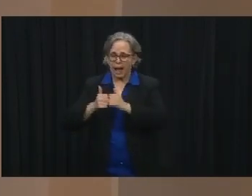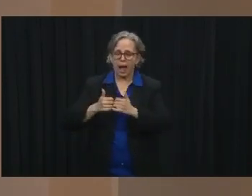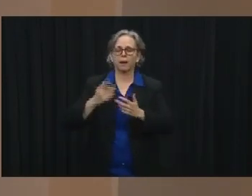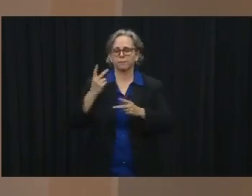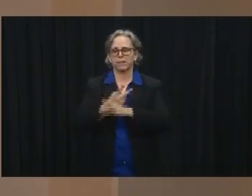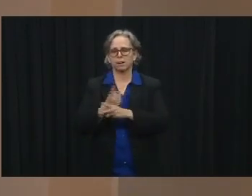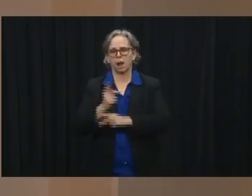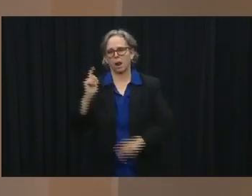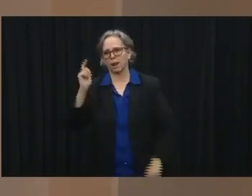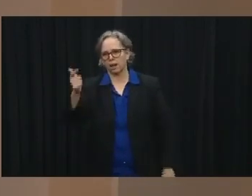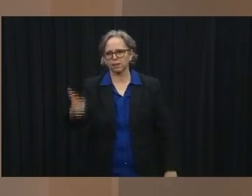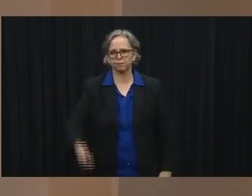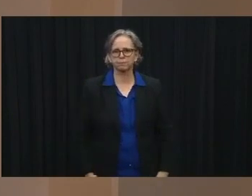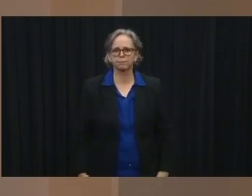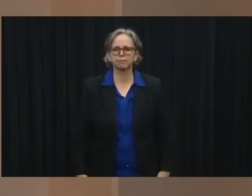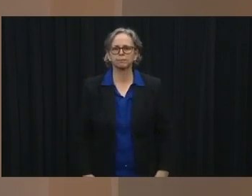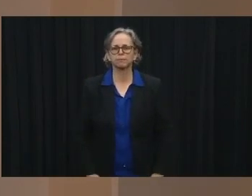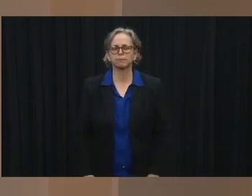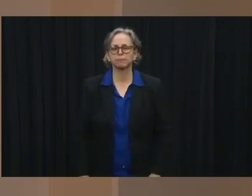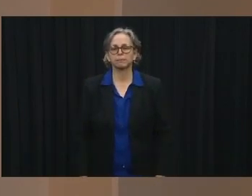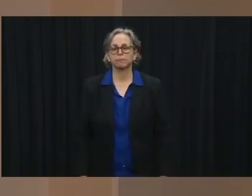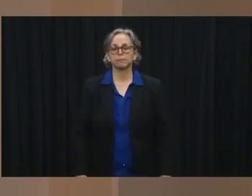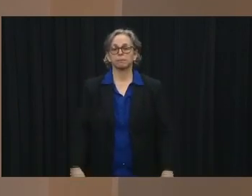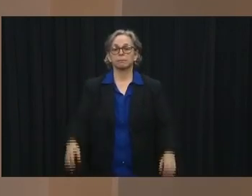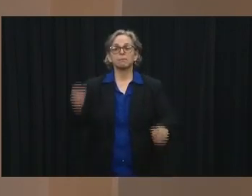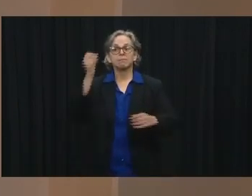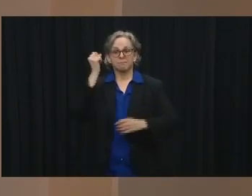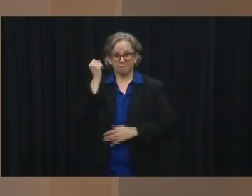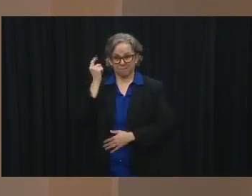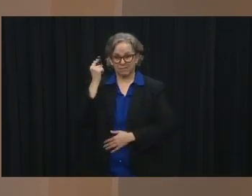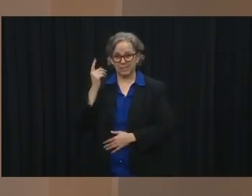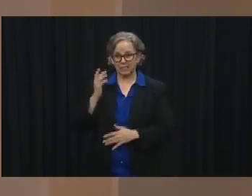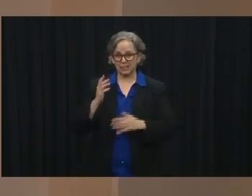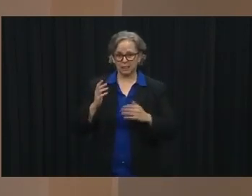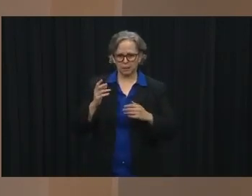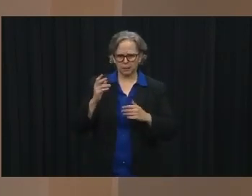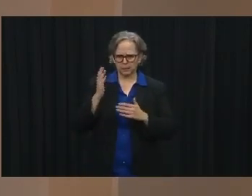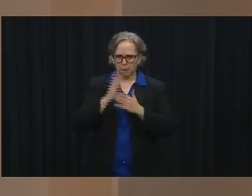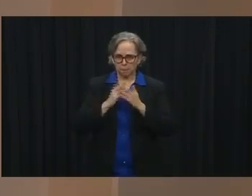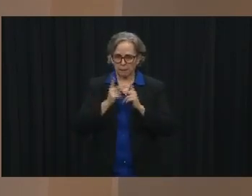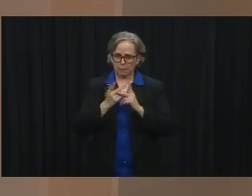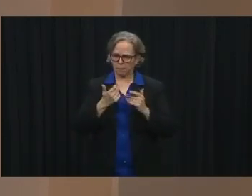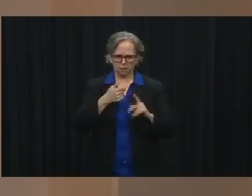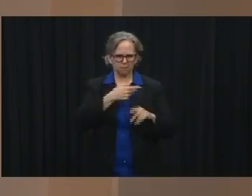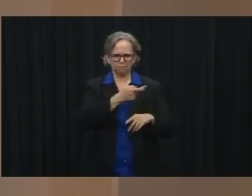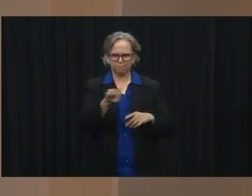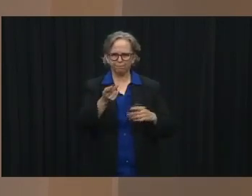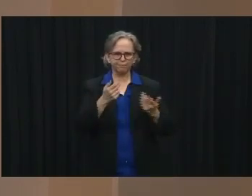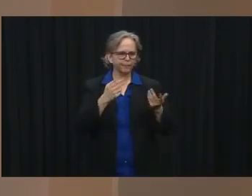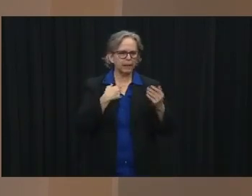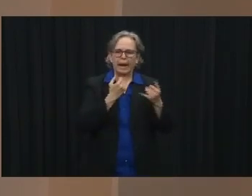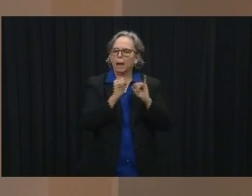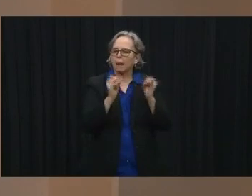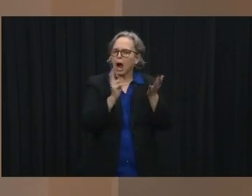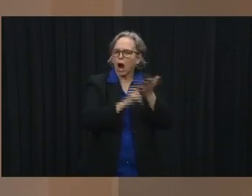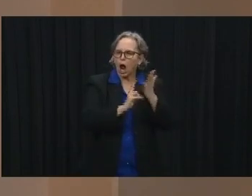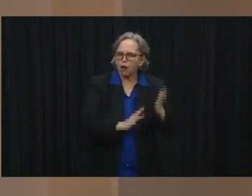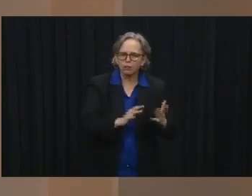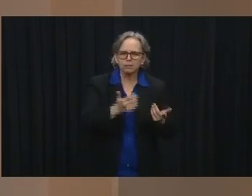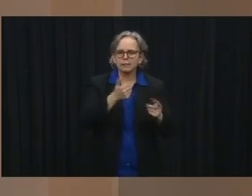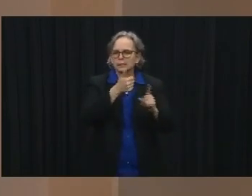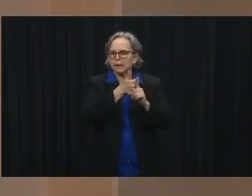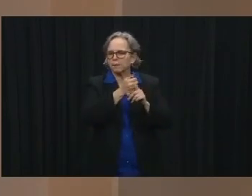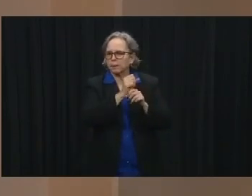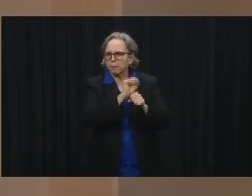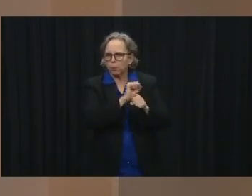We also know that there have been a lot of questions about people who are self-employed, contract workers, 1099 employees. The